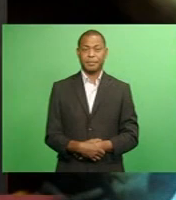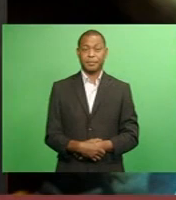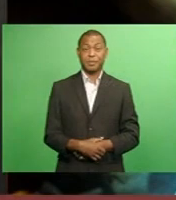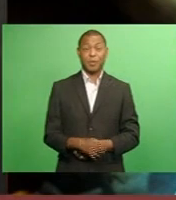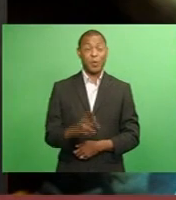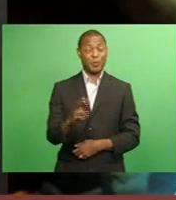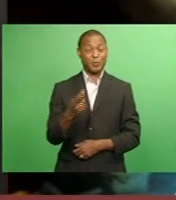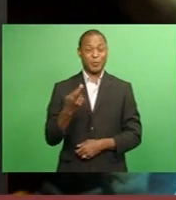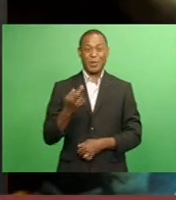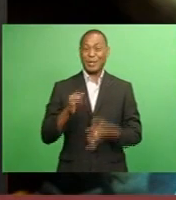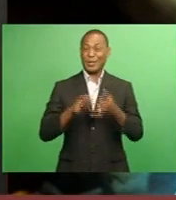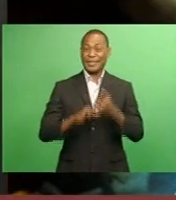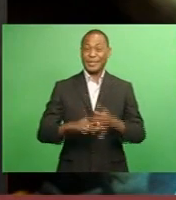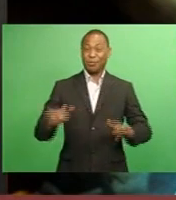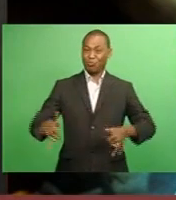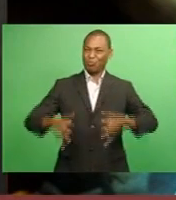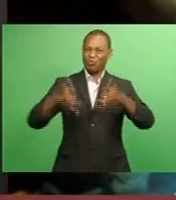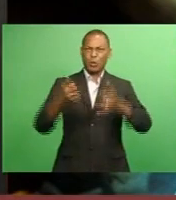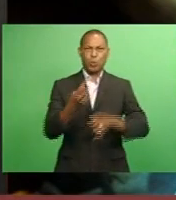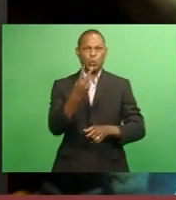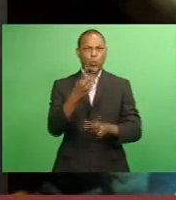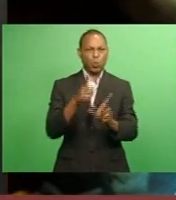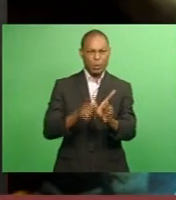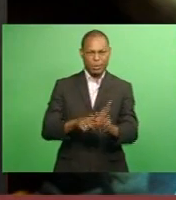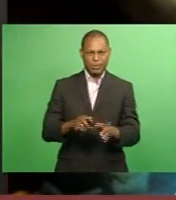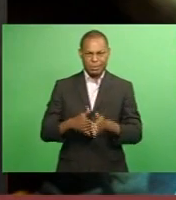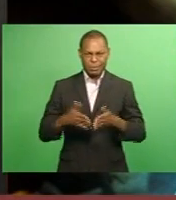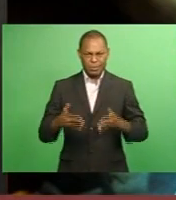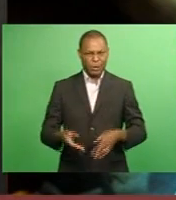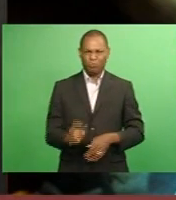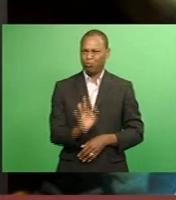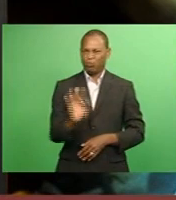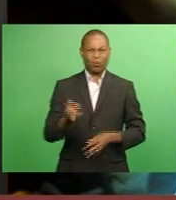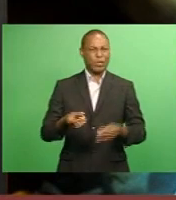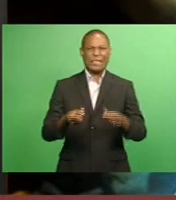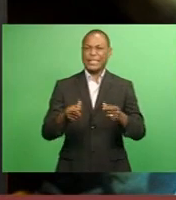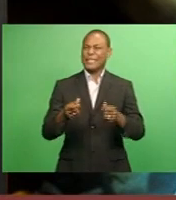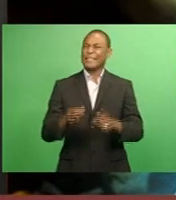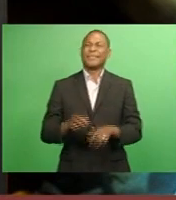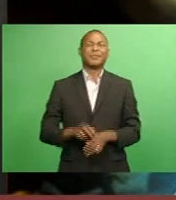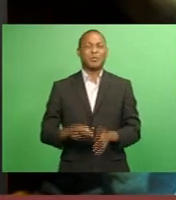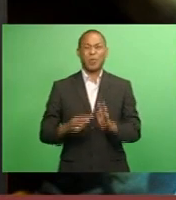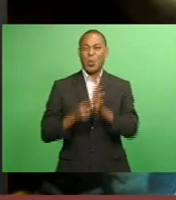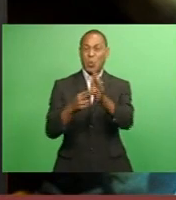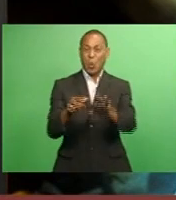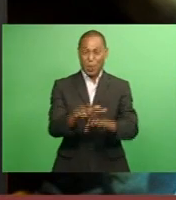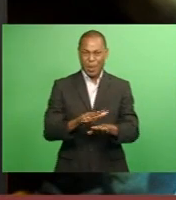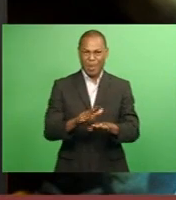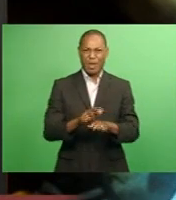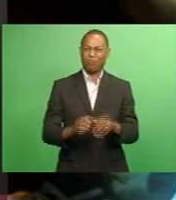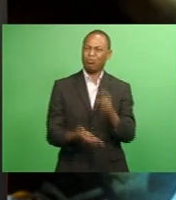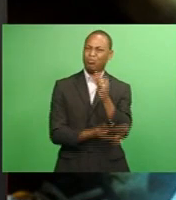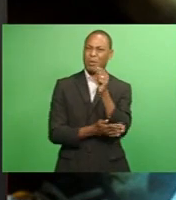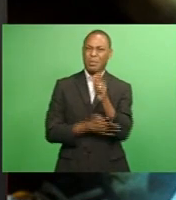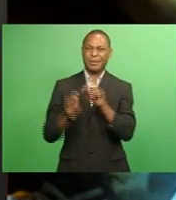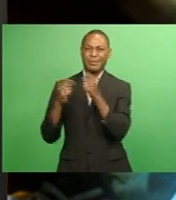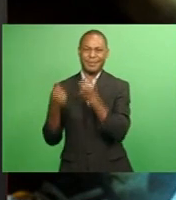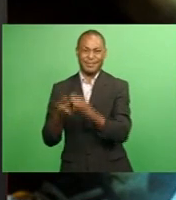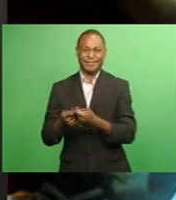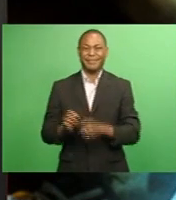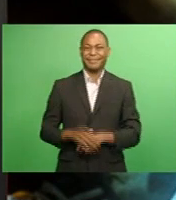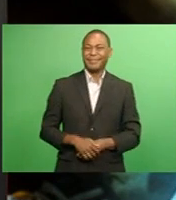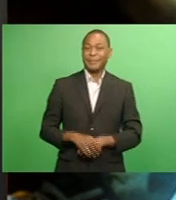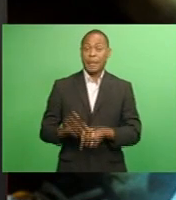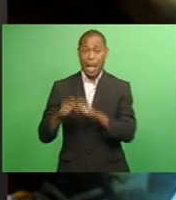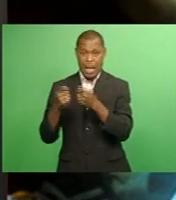Returning to the Skipper Cup after a lapse of 2 years will not be an easy journey for the Northland rugby team. The side has worked hard to earn